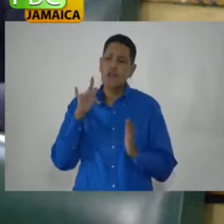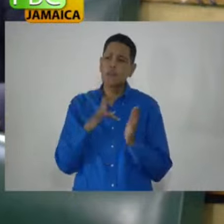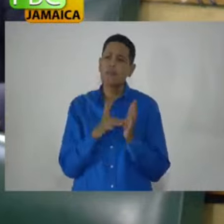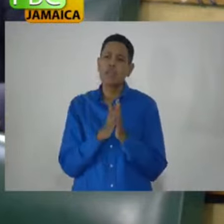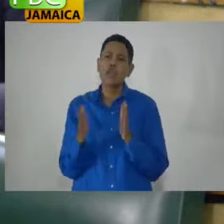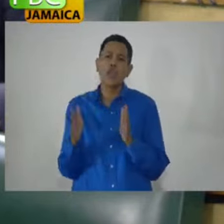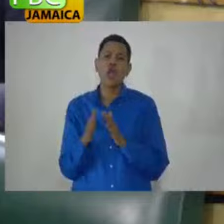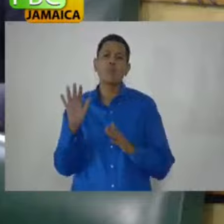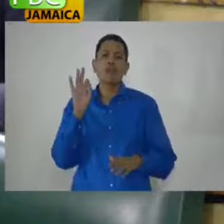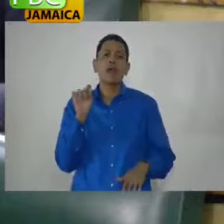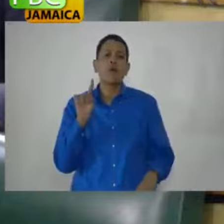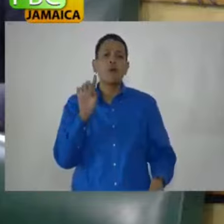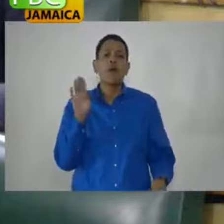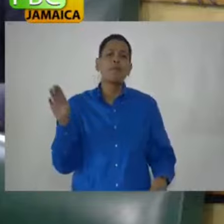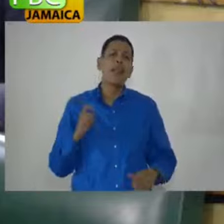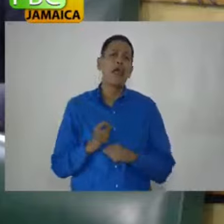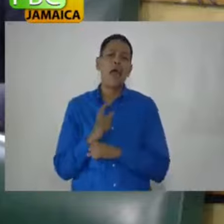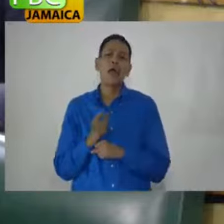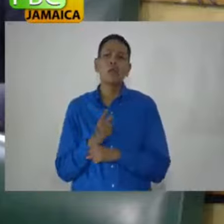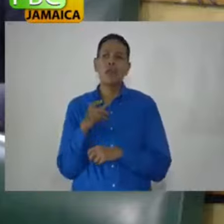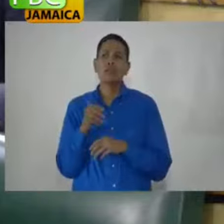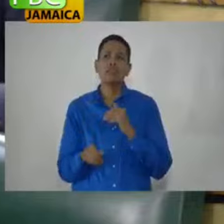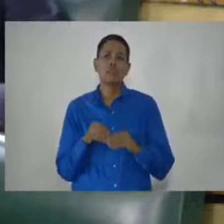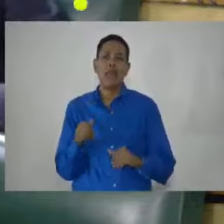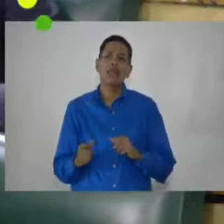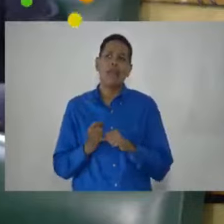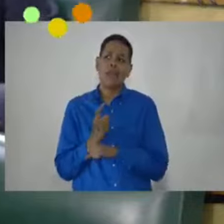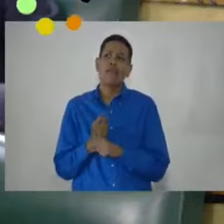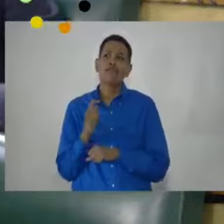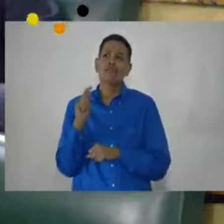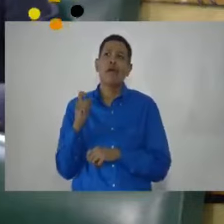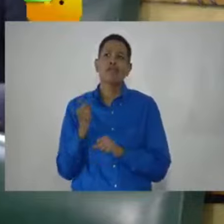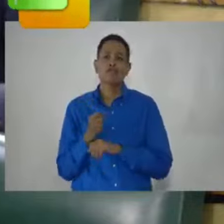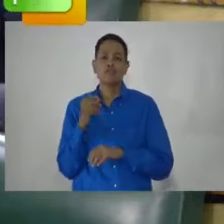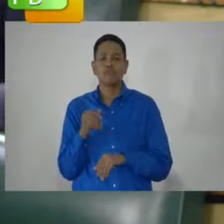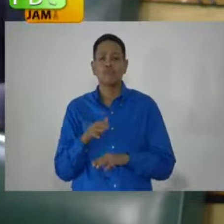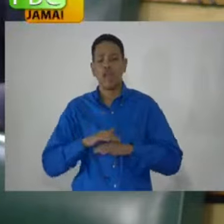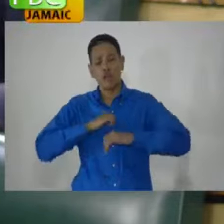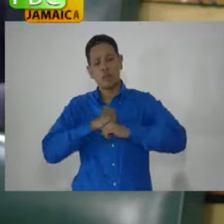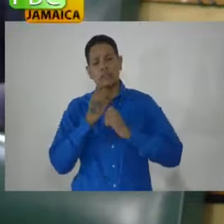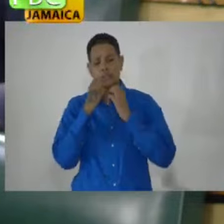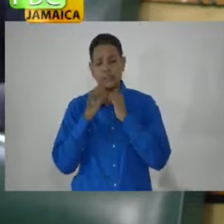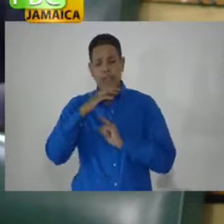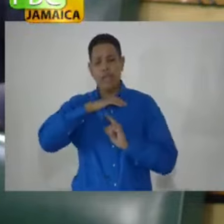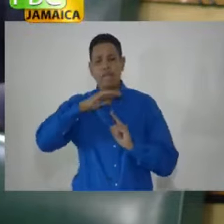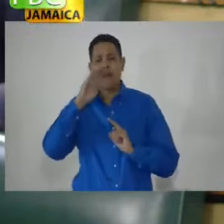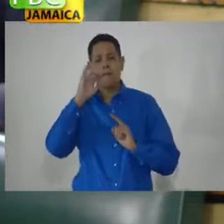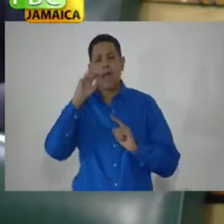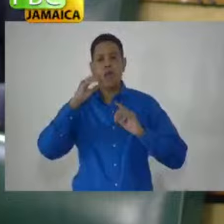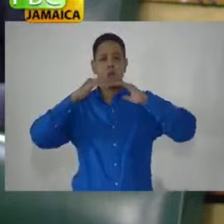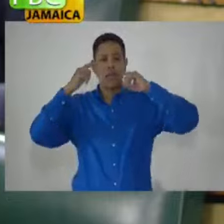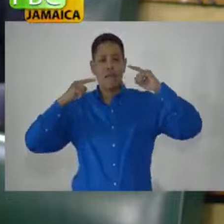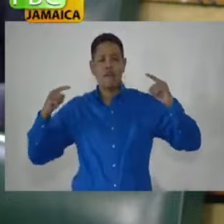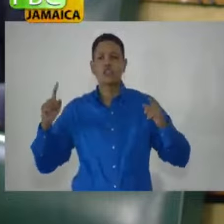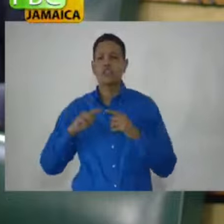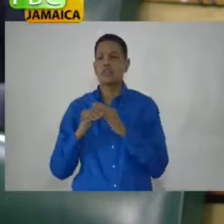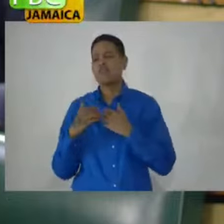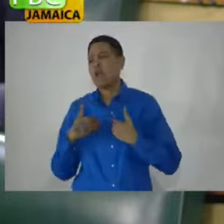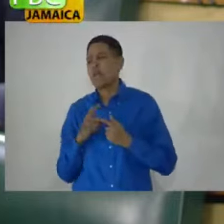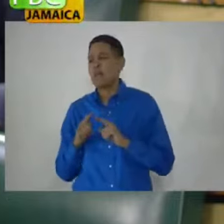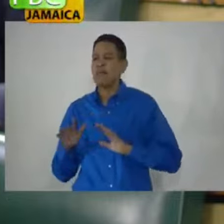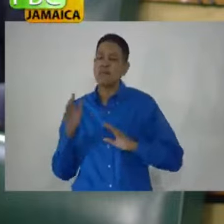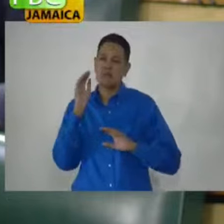term, $9.1 billion will be spent each fiscal year on protection of biodiversity and